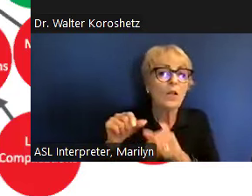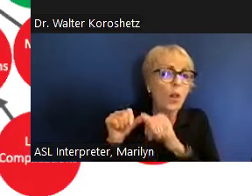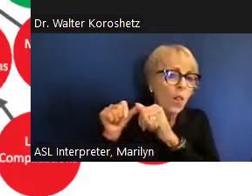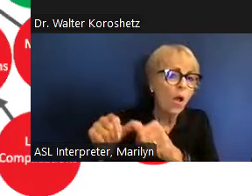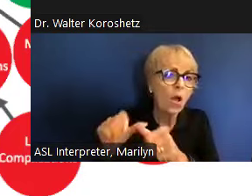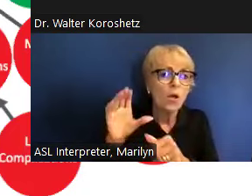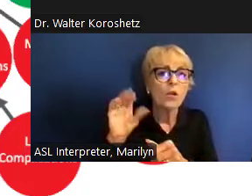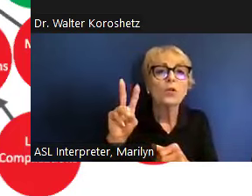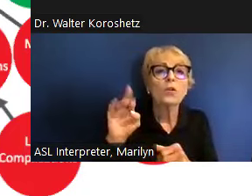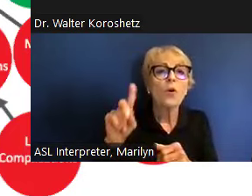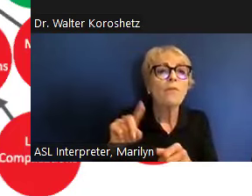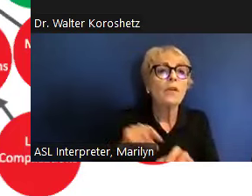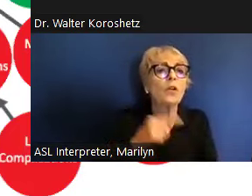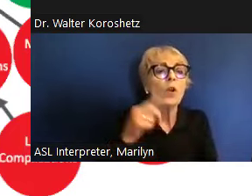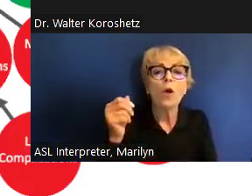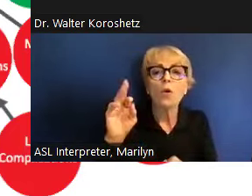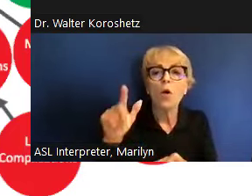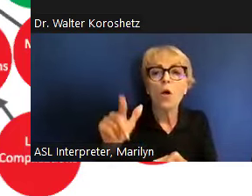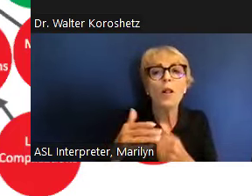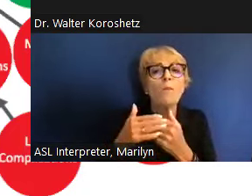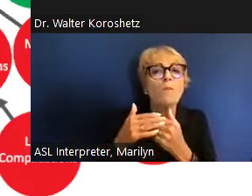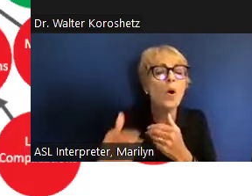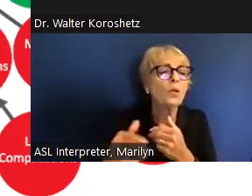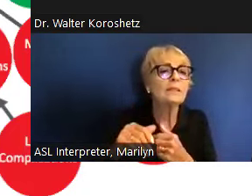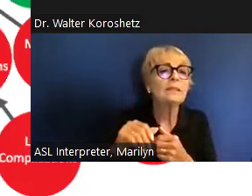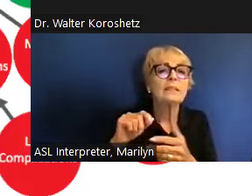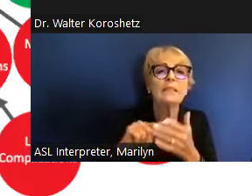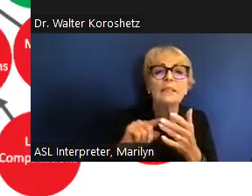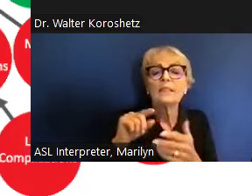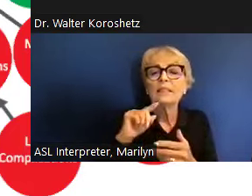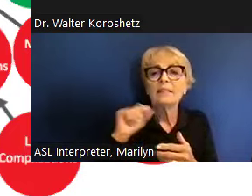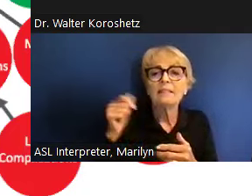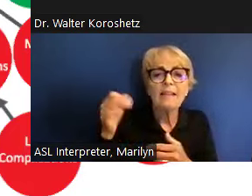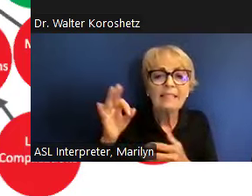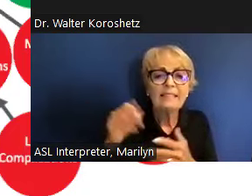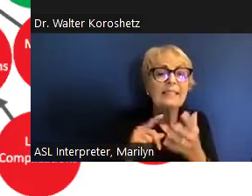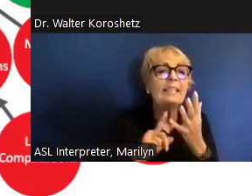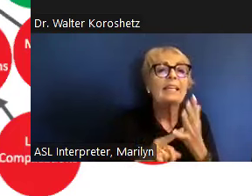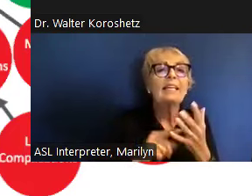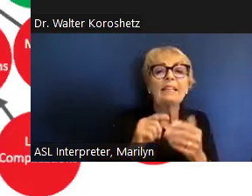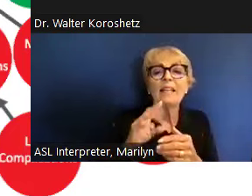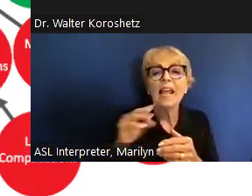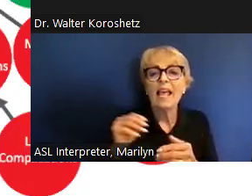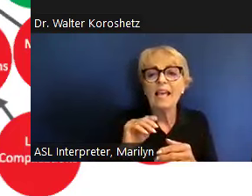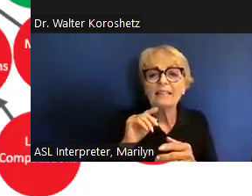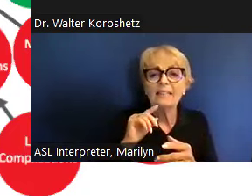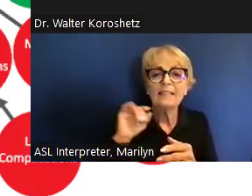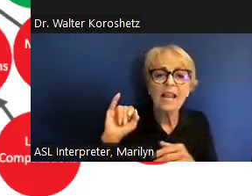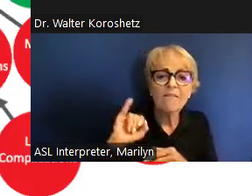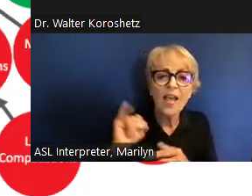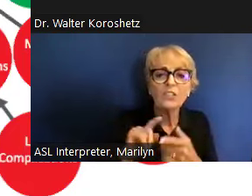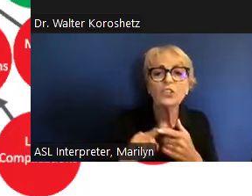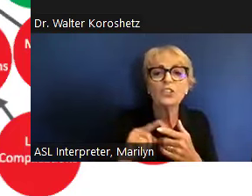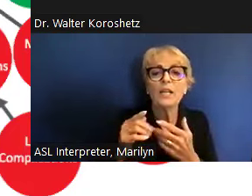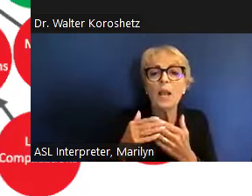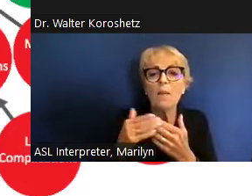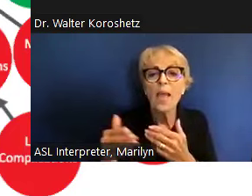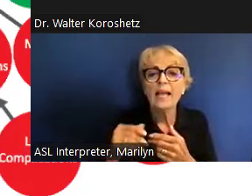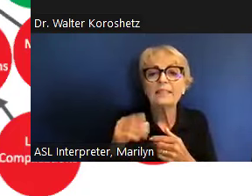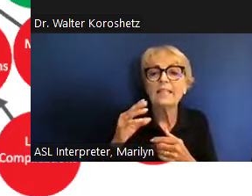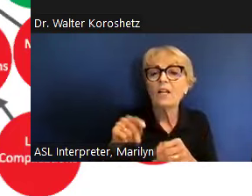haul, post-acute COVID-19, post-acute sequelae of SARS-CoV-2 infection or PASC, long-term effects of